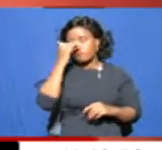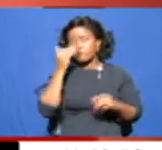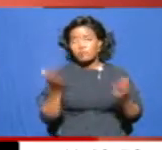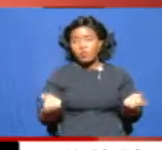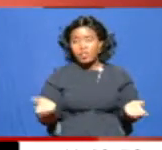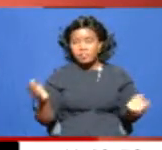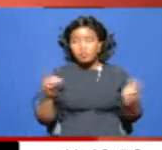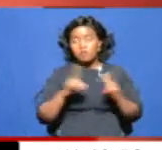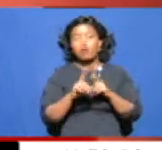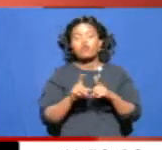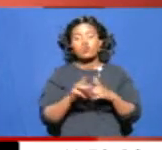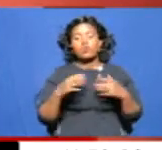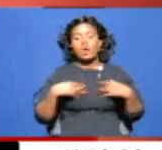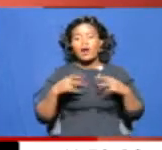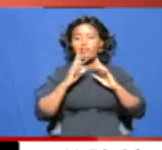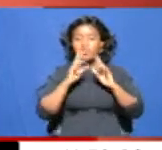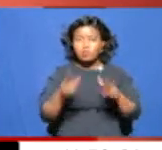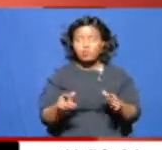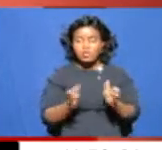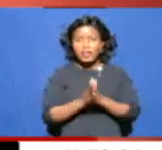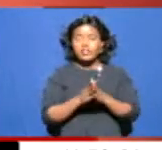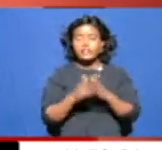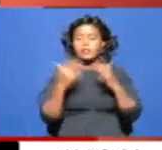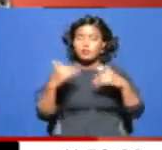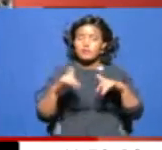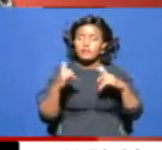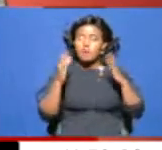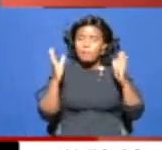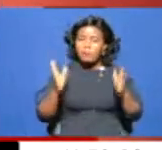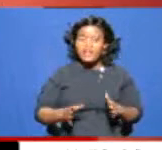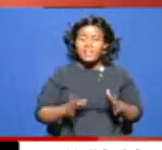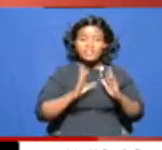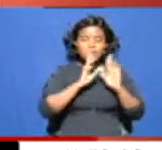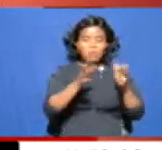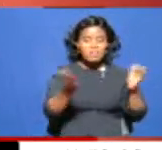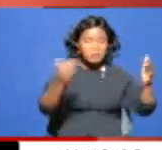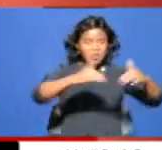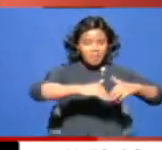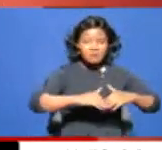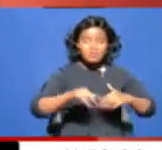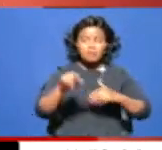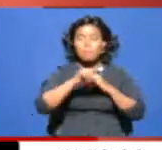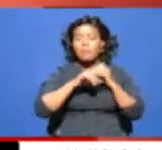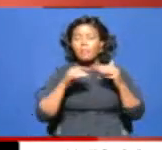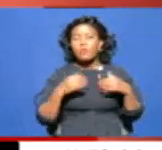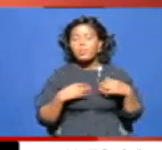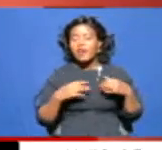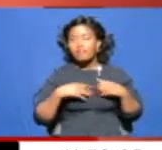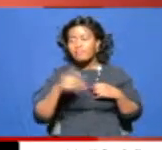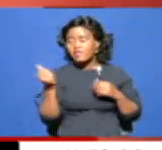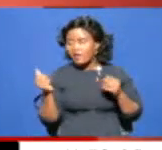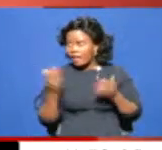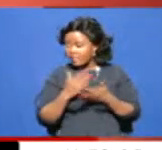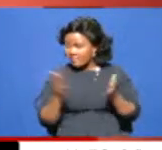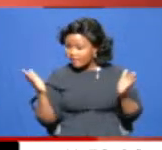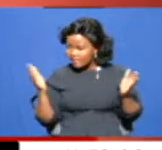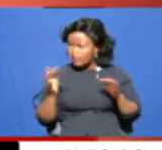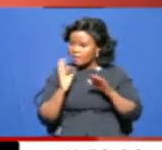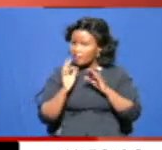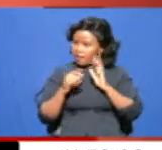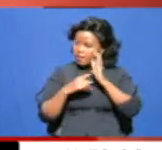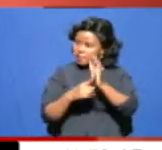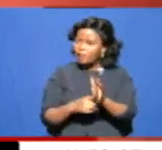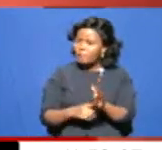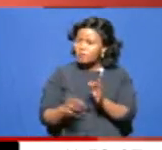results and players reporting to camp. That's all we have. We don't have these things that will make us, like you asked me, how